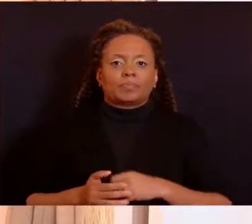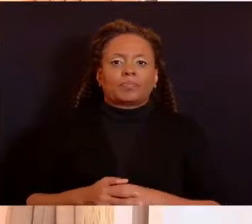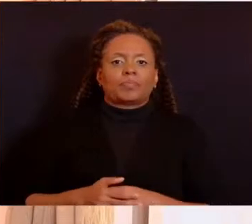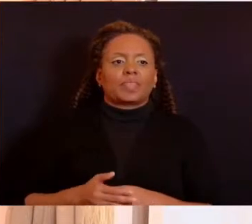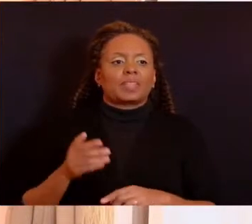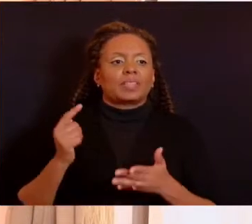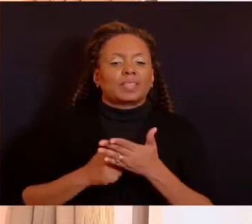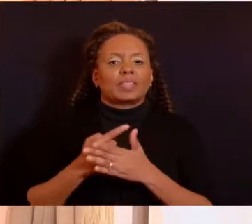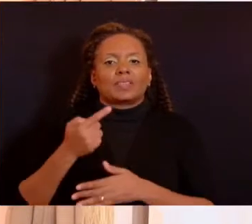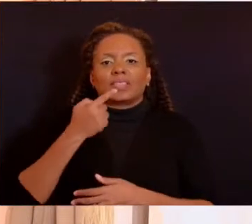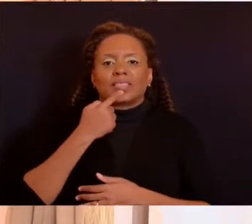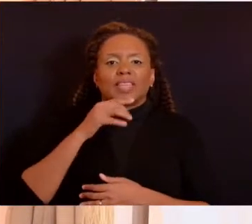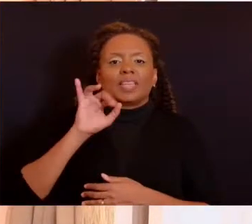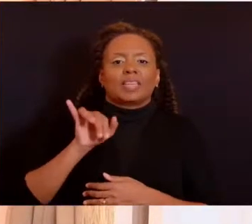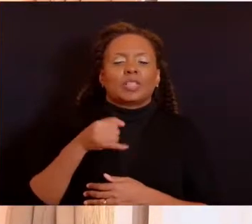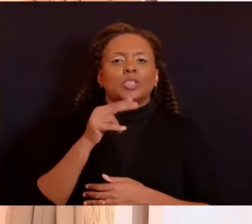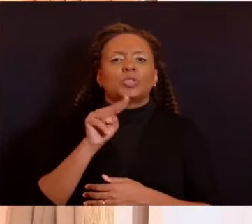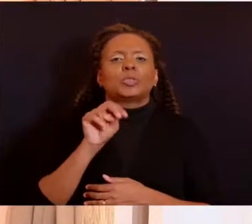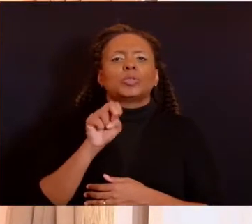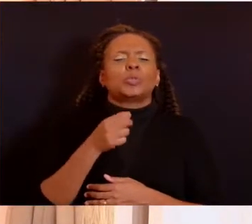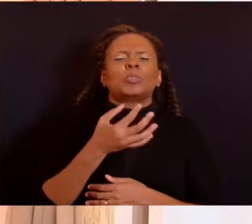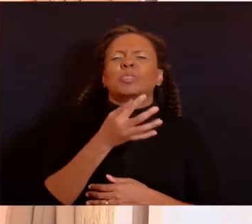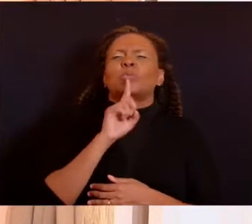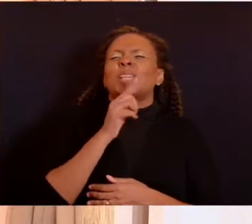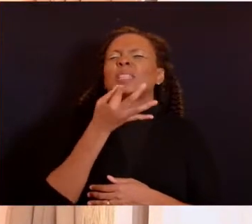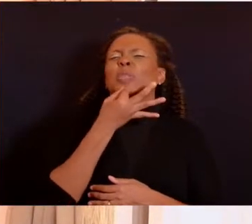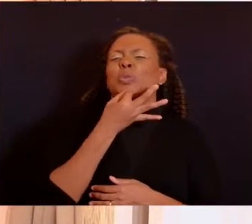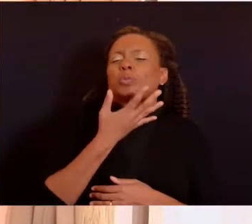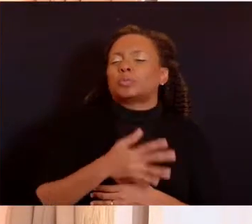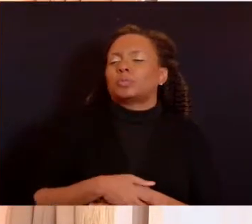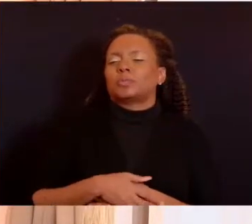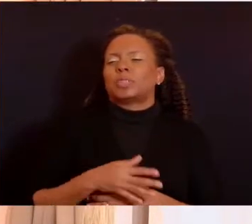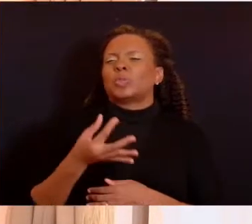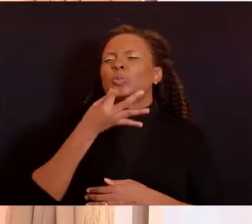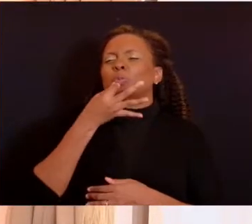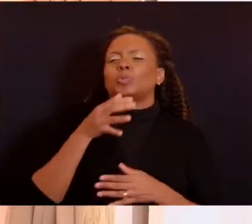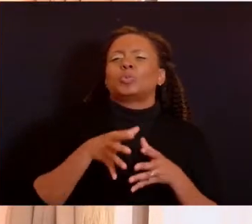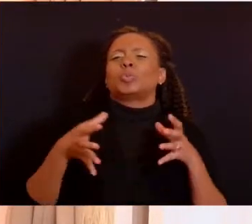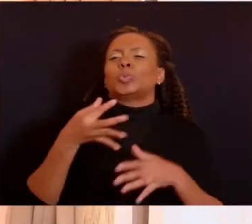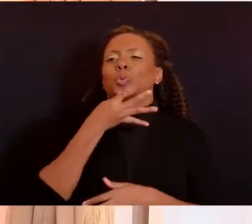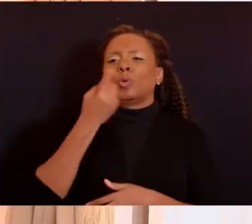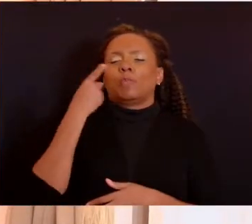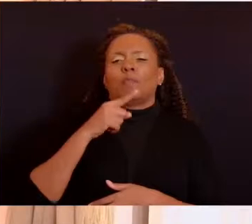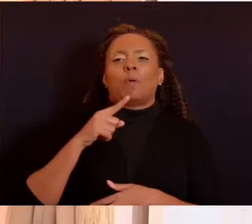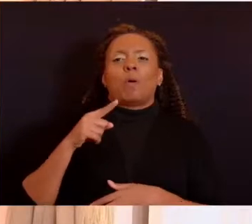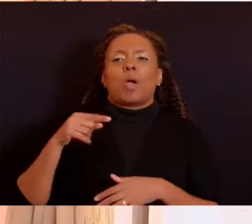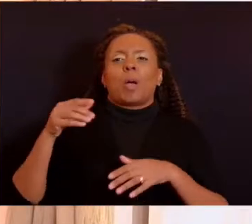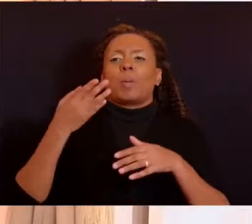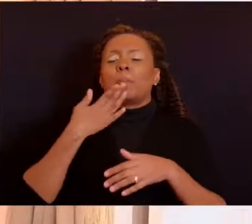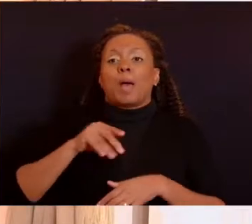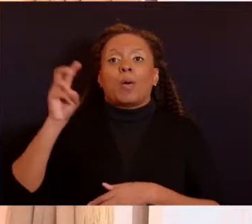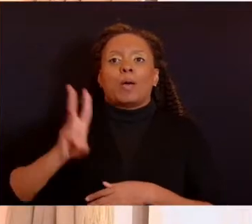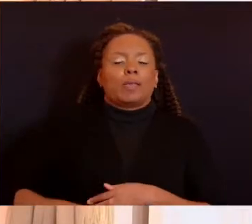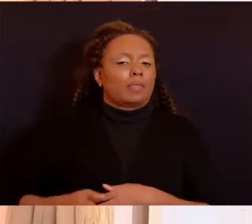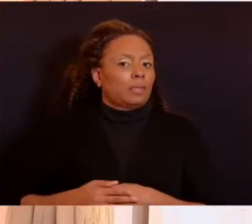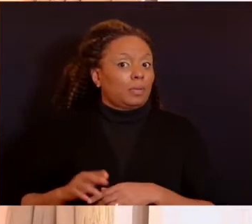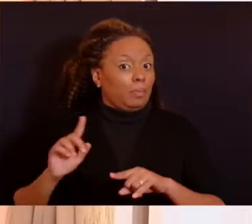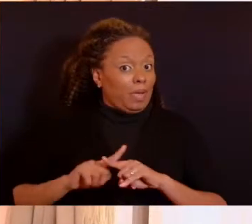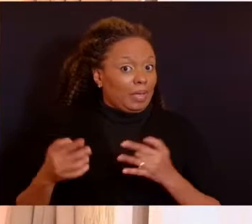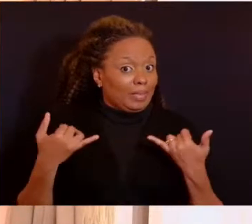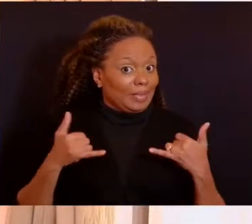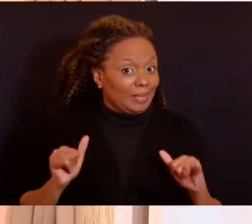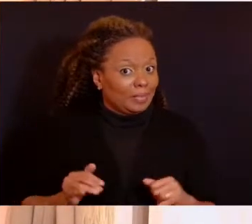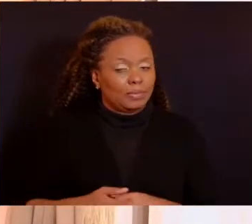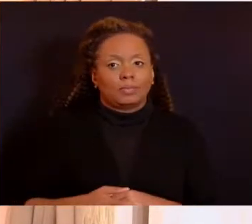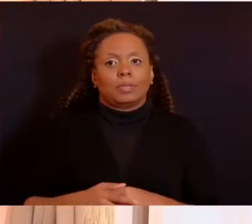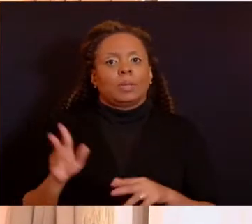too soon, July stand by. Well, June wasn't too soon today. July, I'm not sure that we can say stand